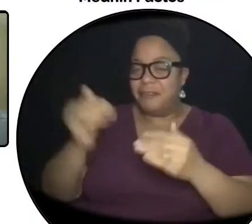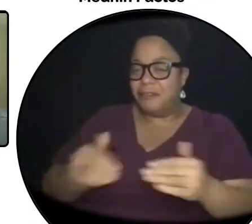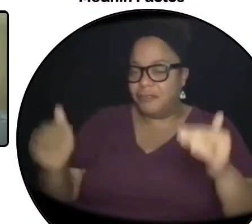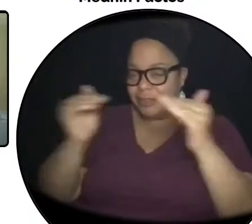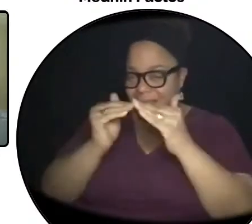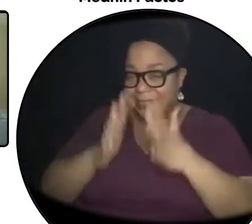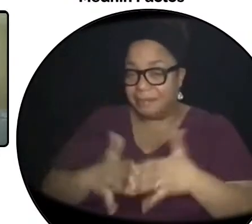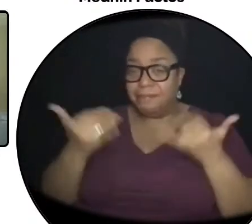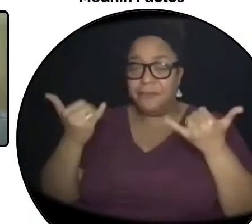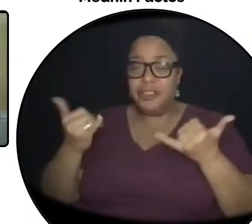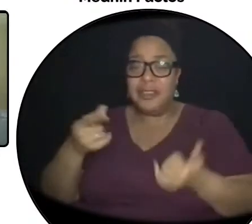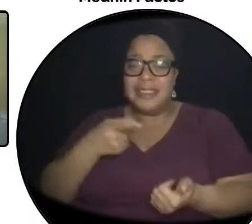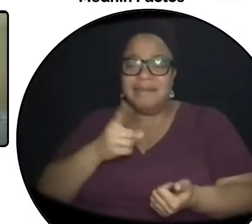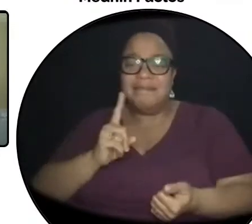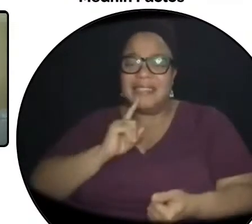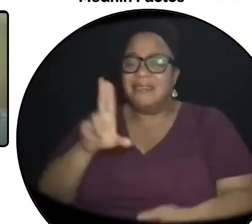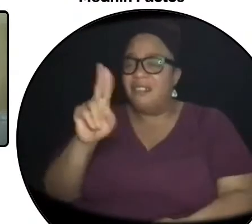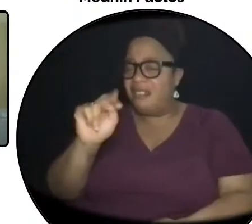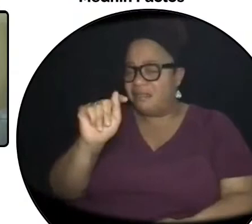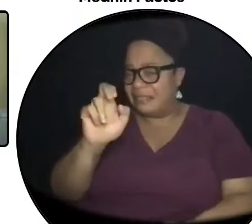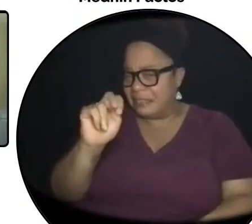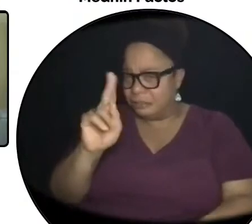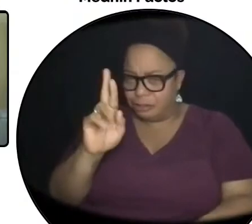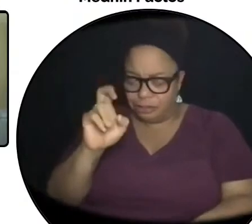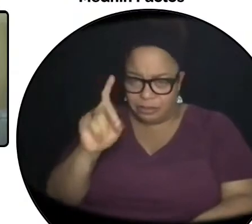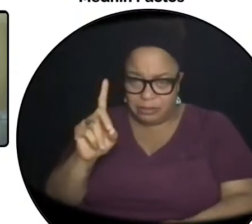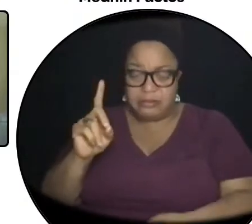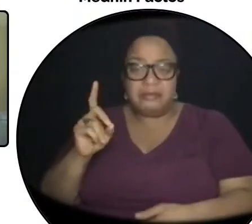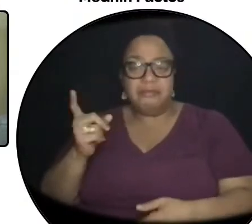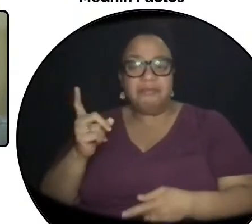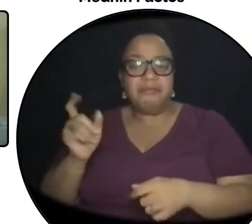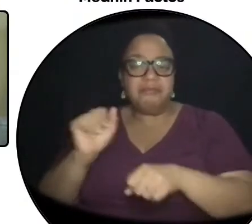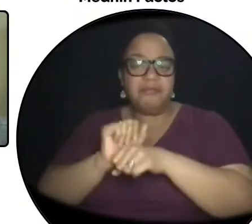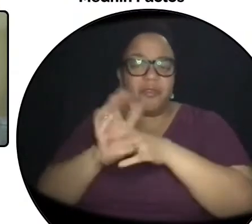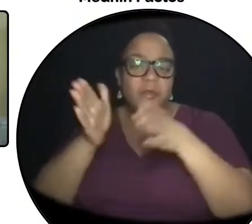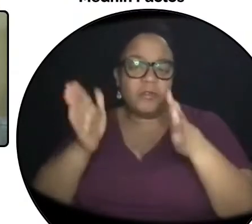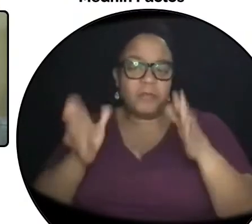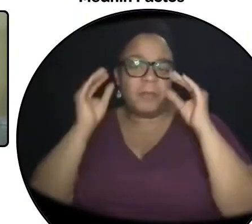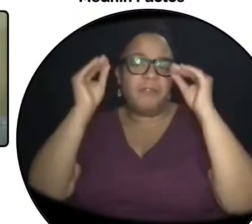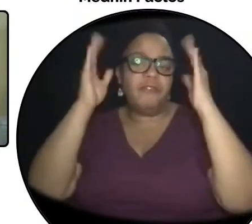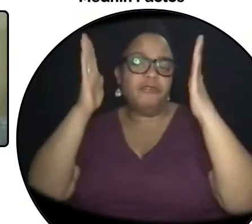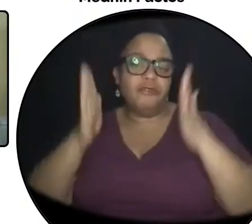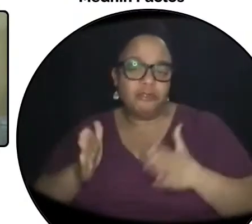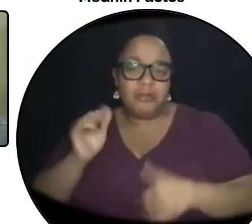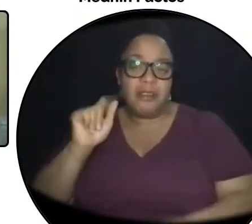for Race and Gender. And last, but certainly not least,